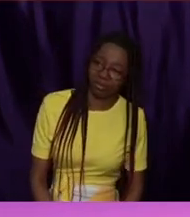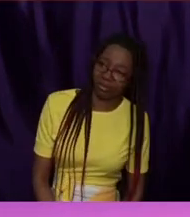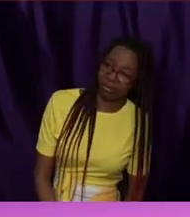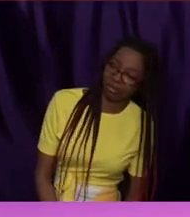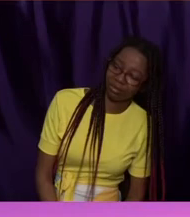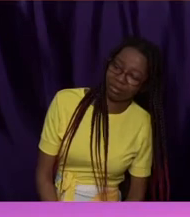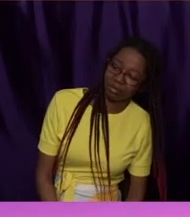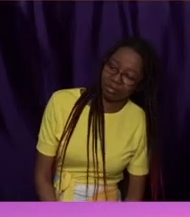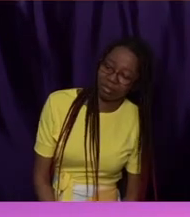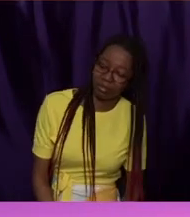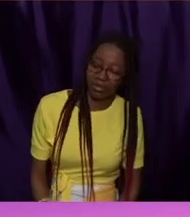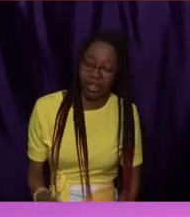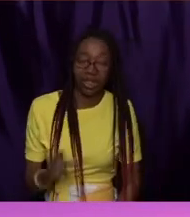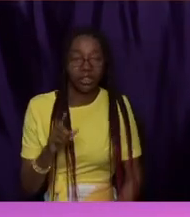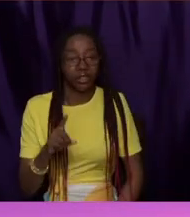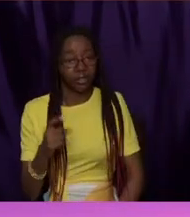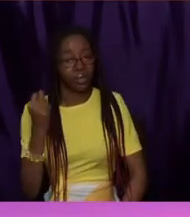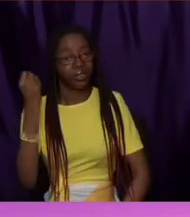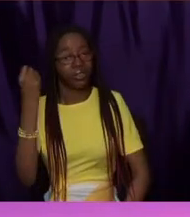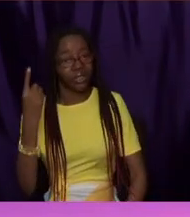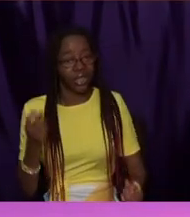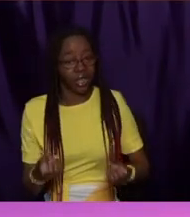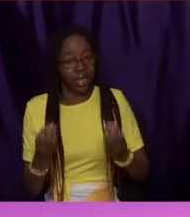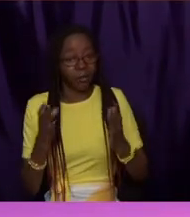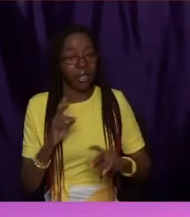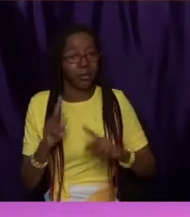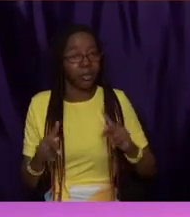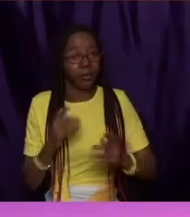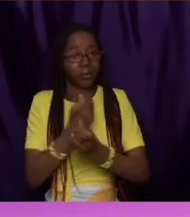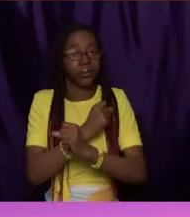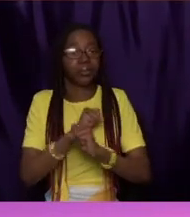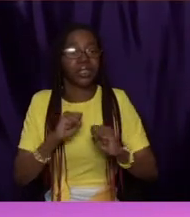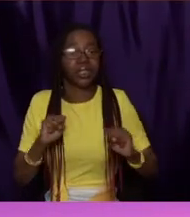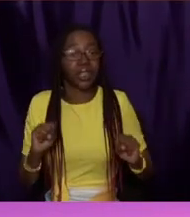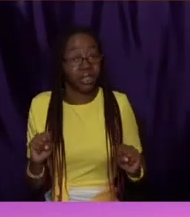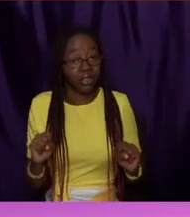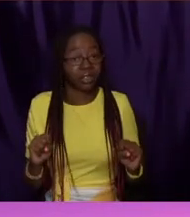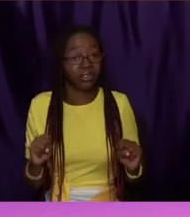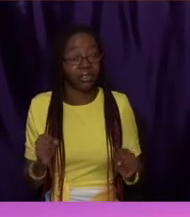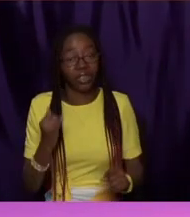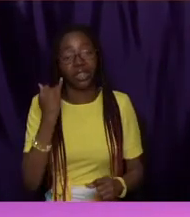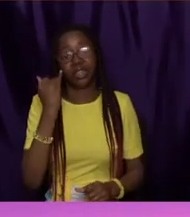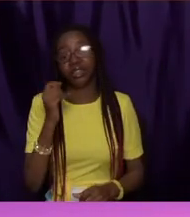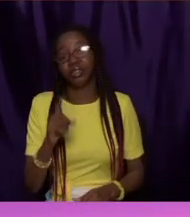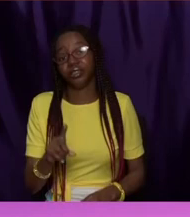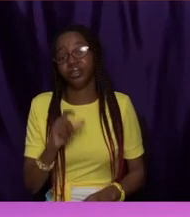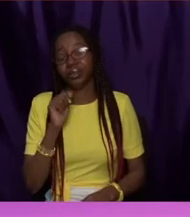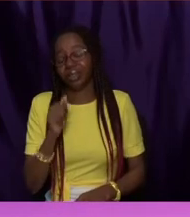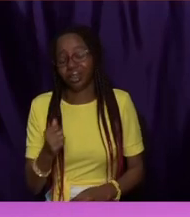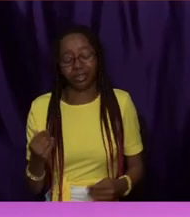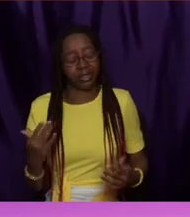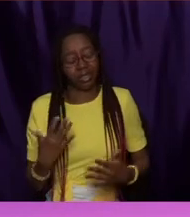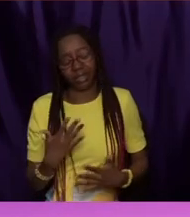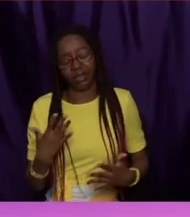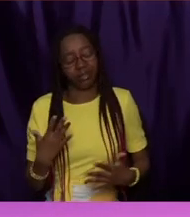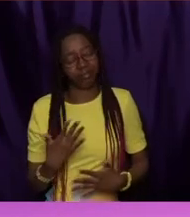Do you realize how many people would be saved if you weren't